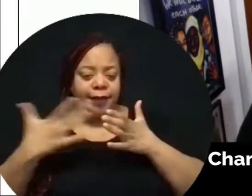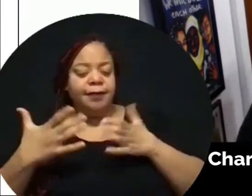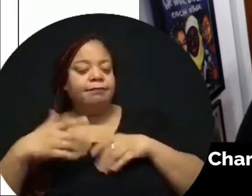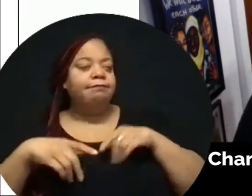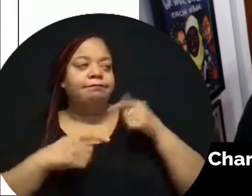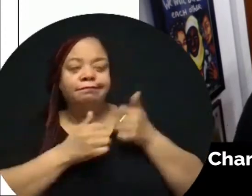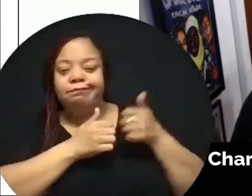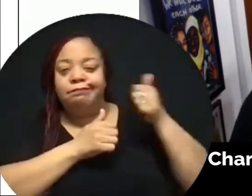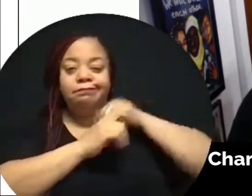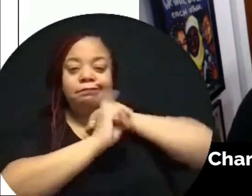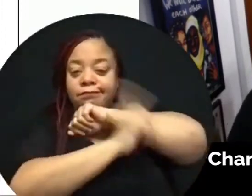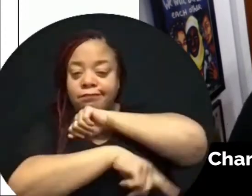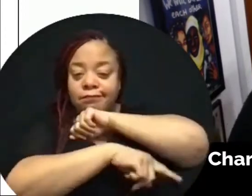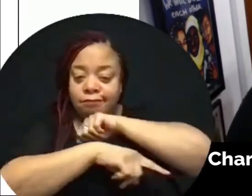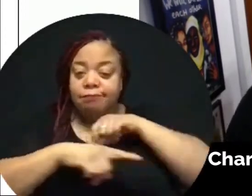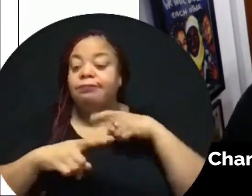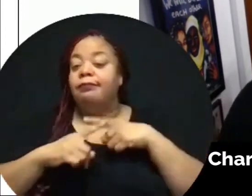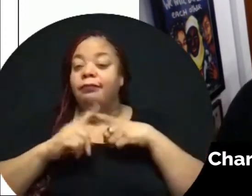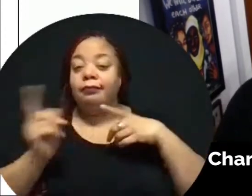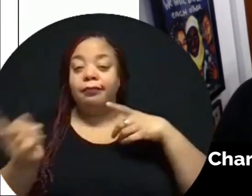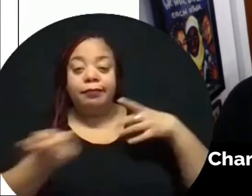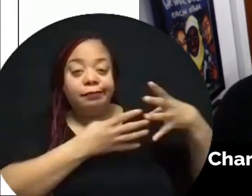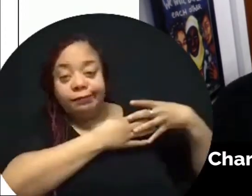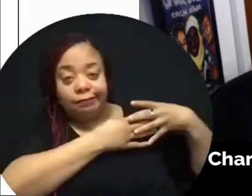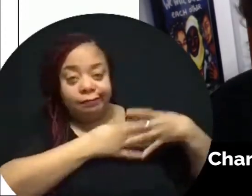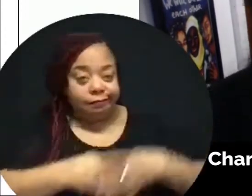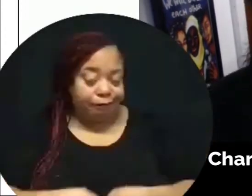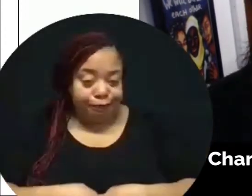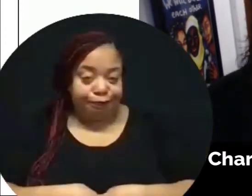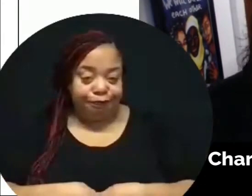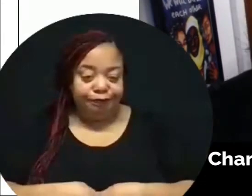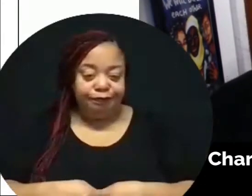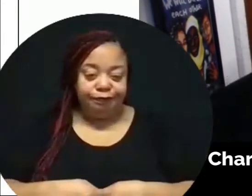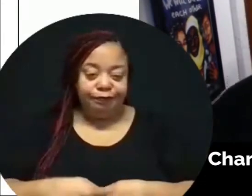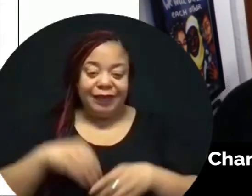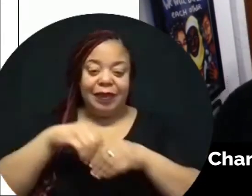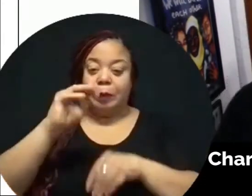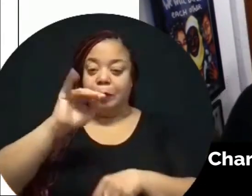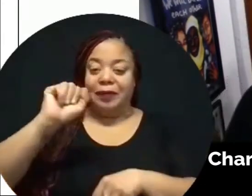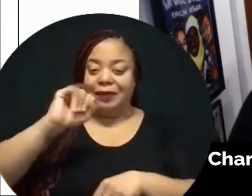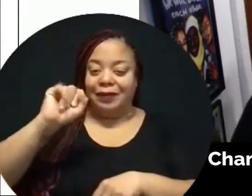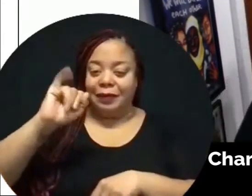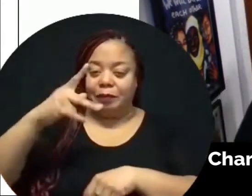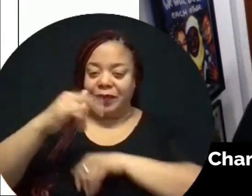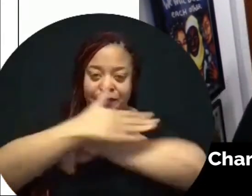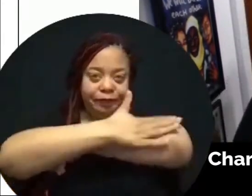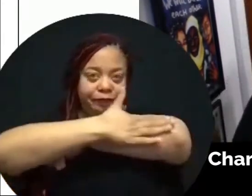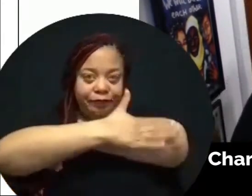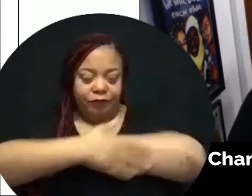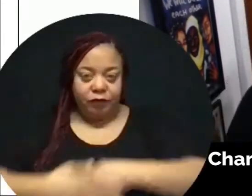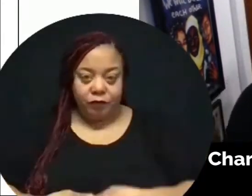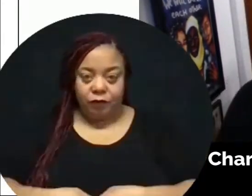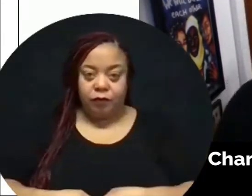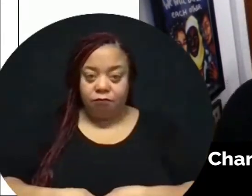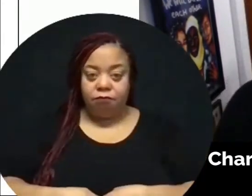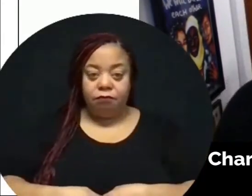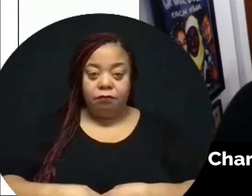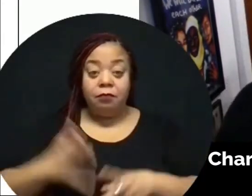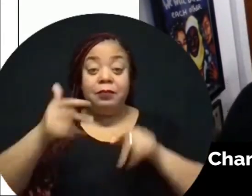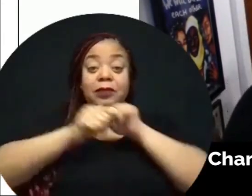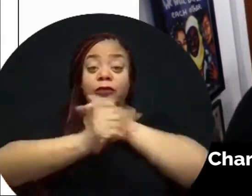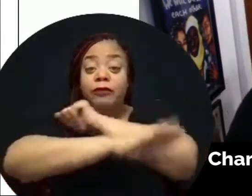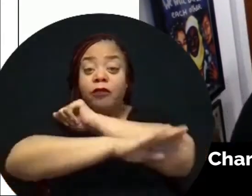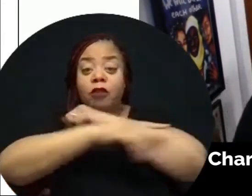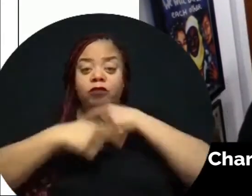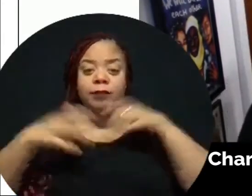put together a bilingual Spanish and English curriculum with discussion questions and reading materials, as well as